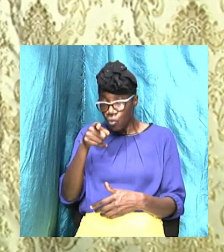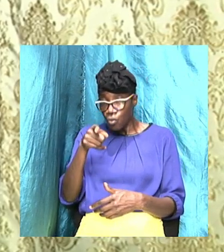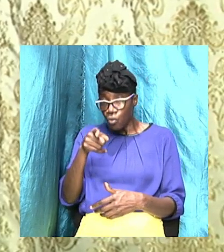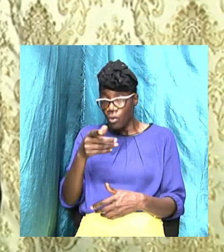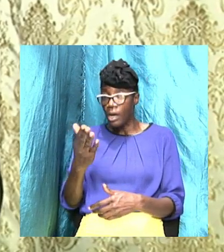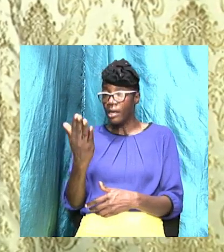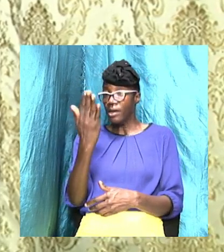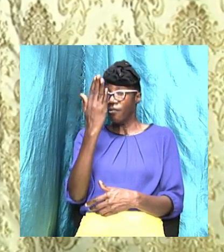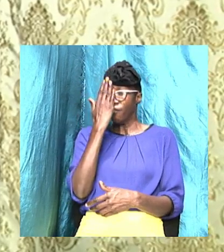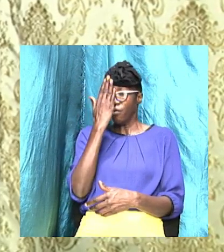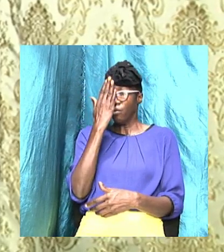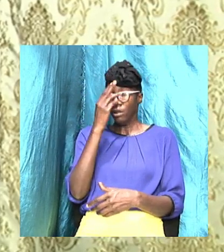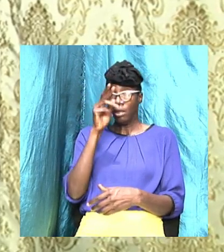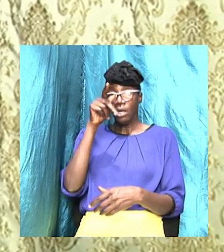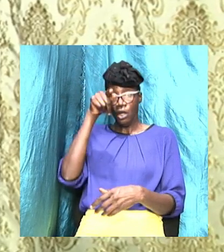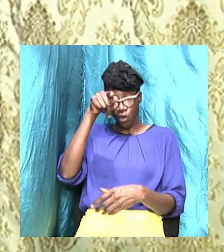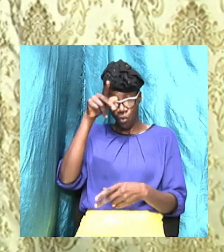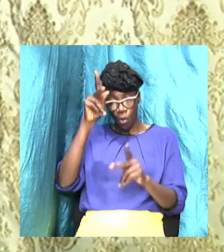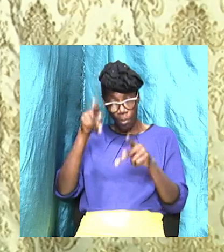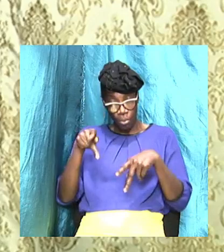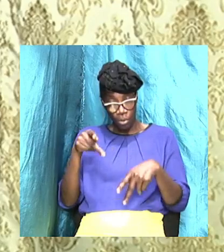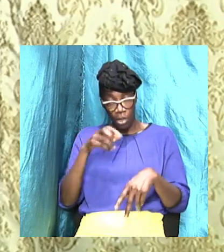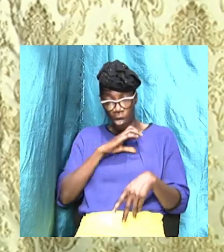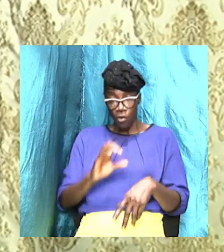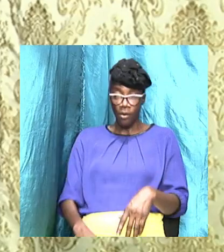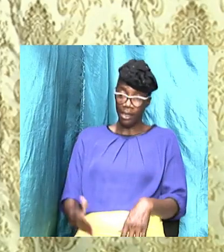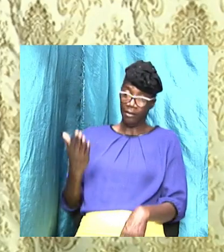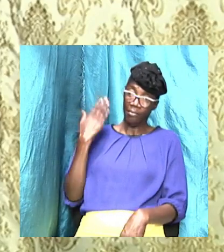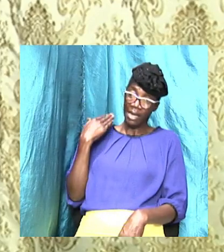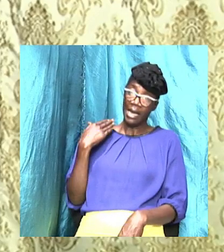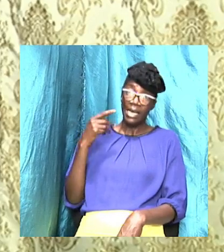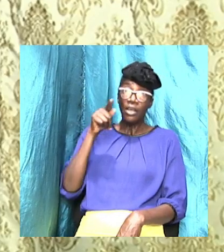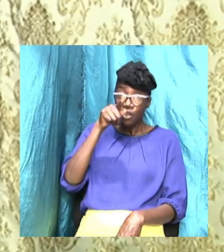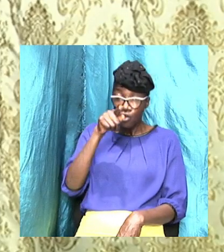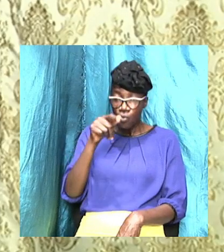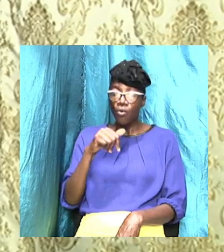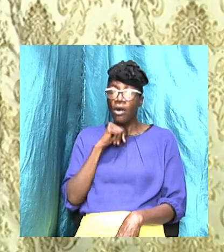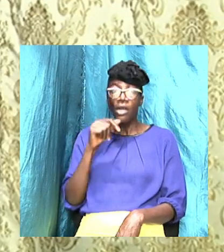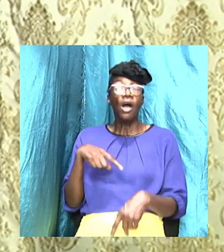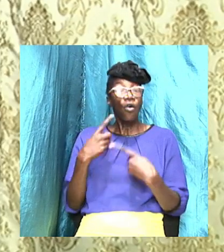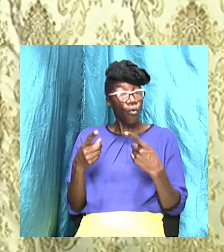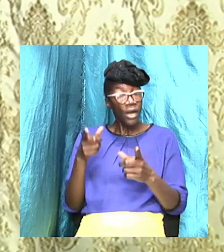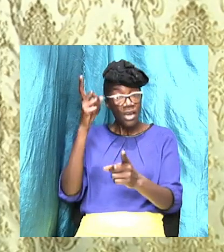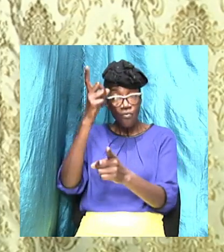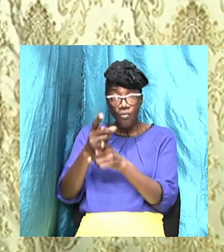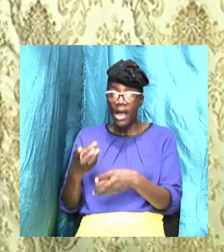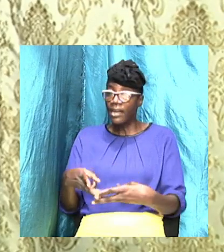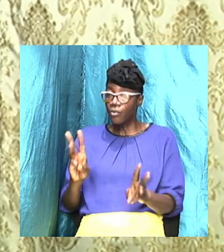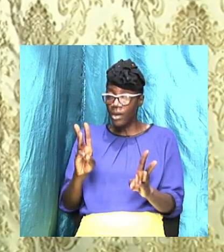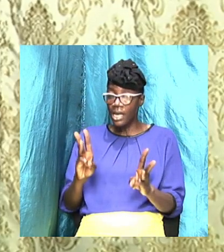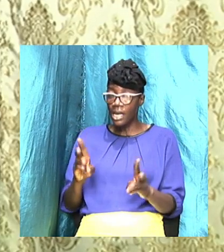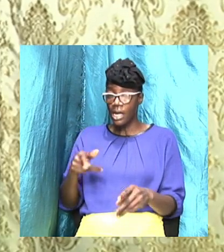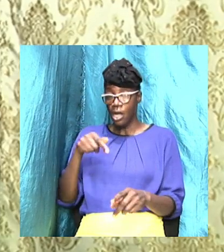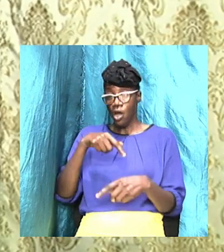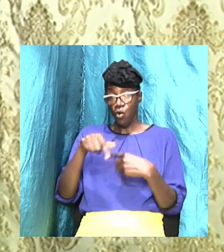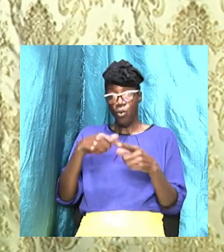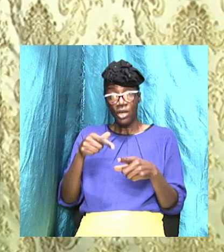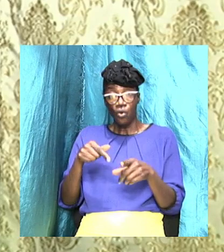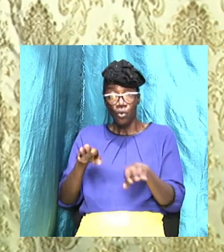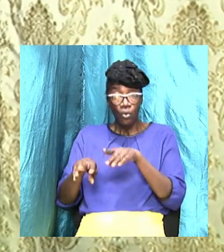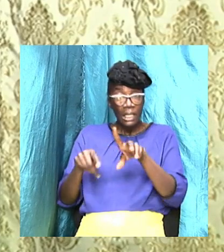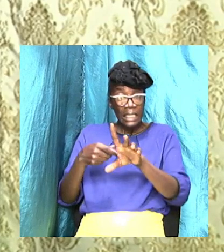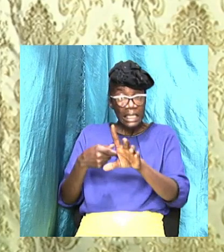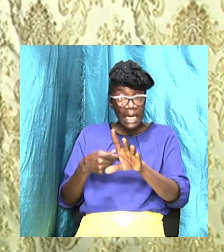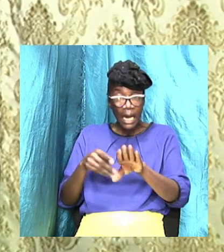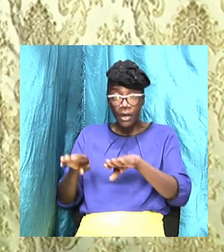you put Christ behind, I want you to understand that you're not going about it the right way. Anytime you begin to walk